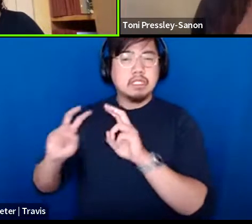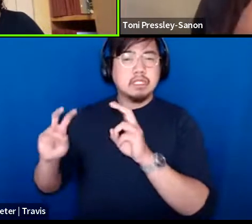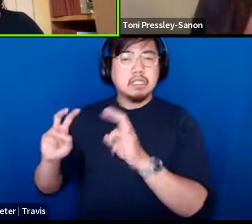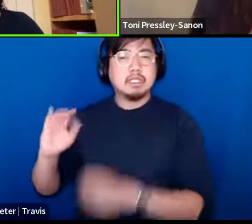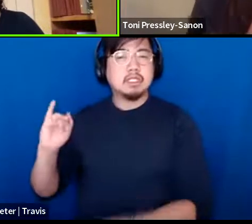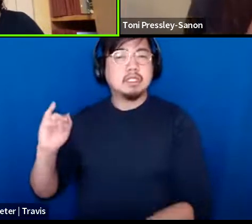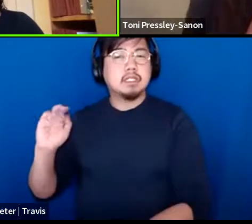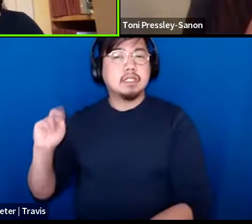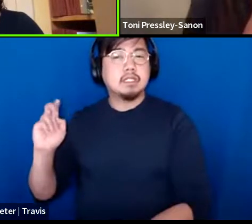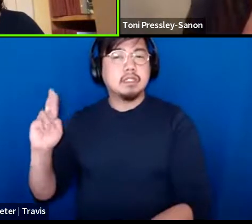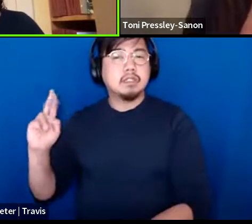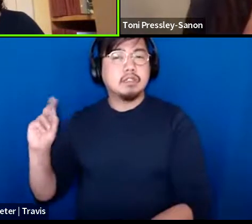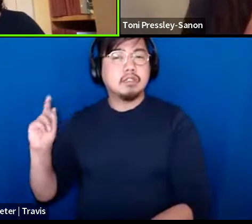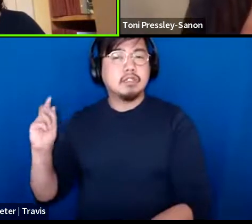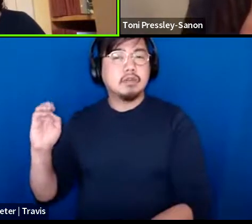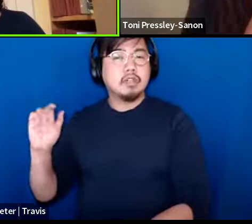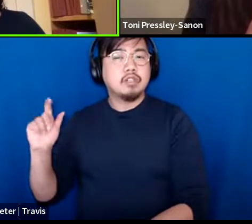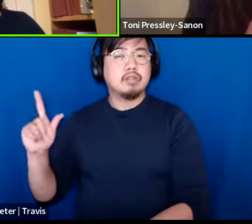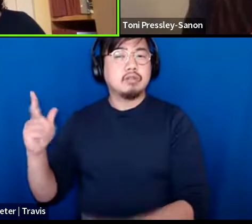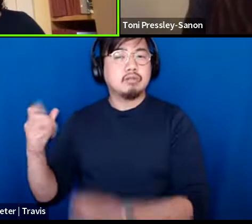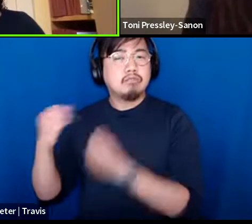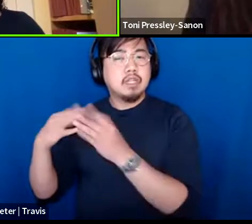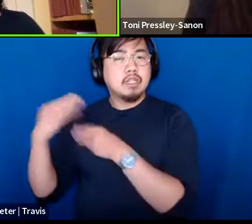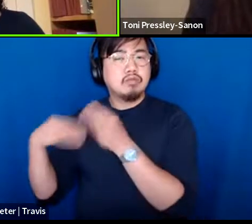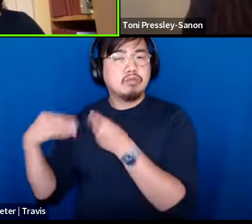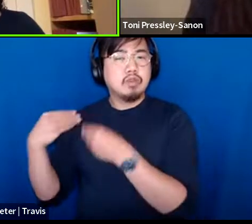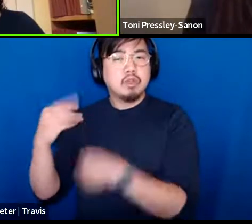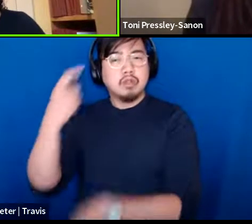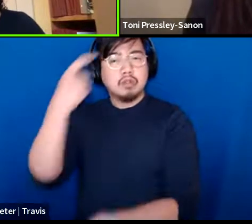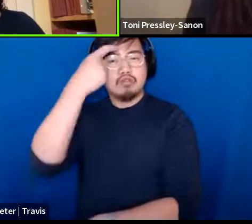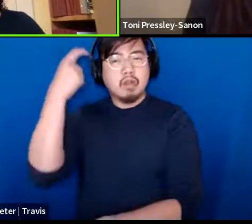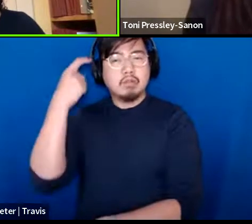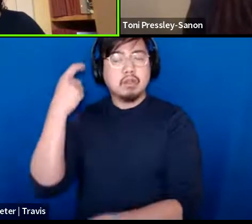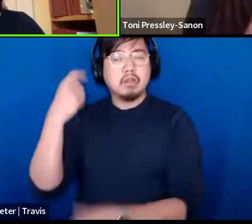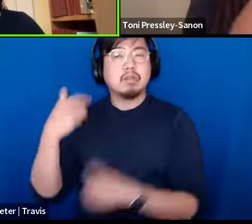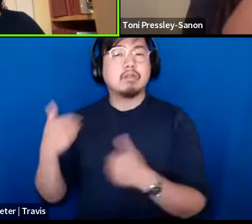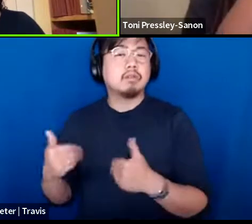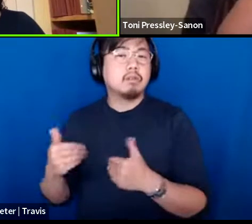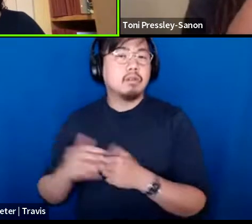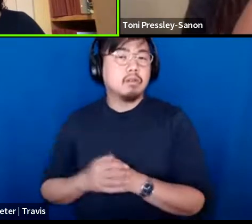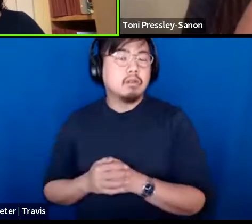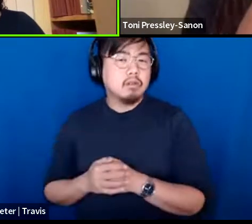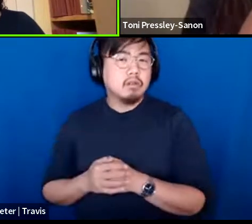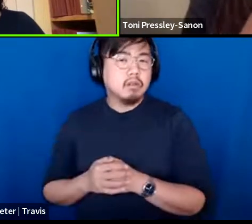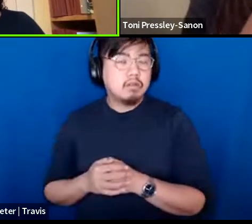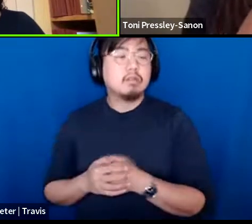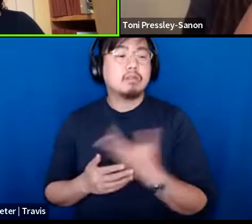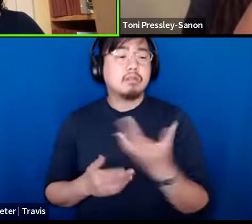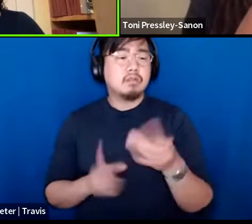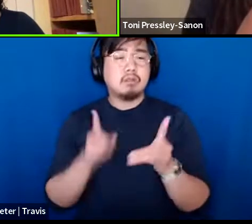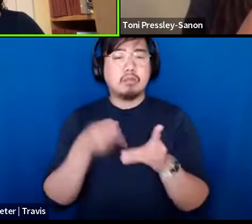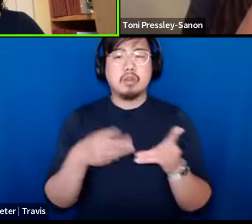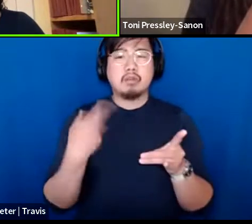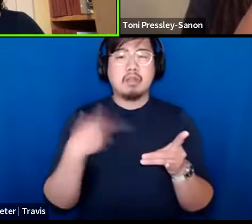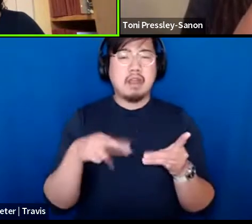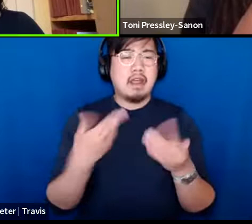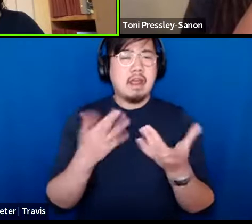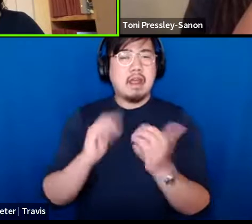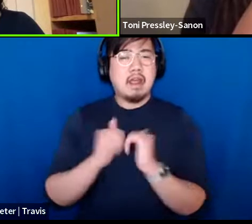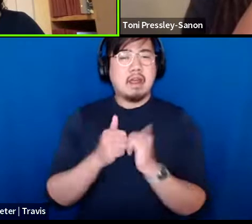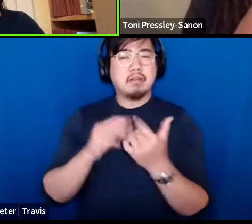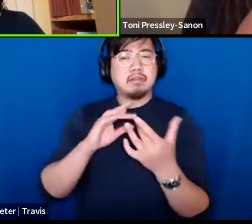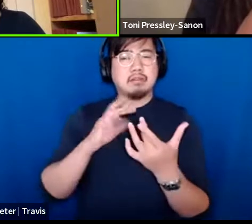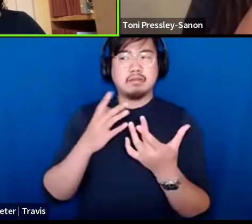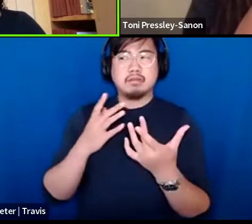the importance of this tradition, particularly for people of African descent living in this